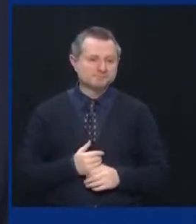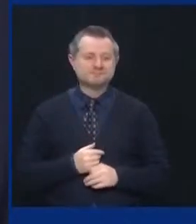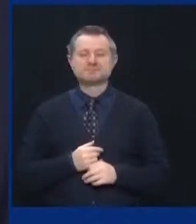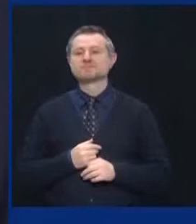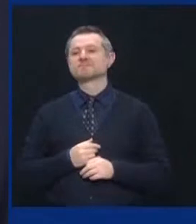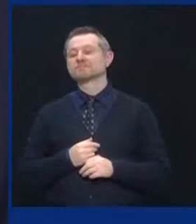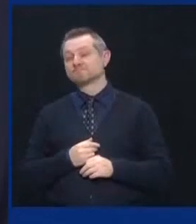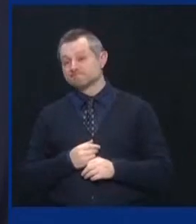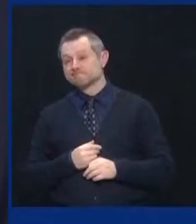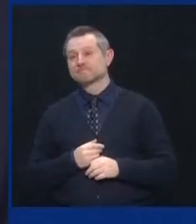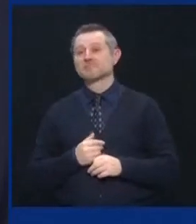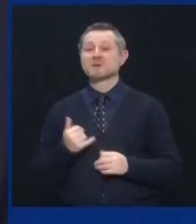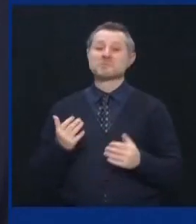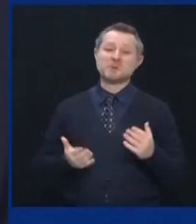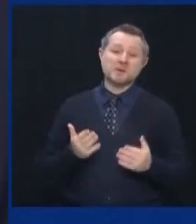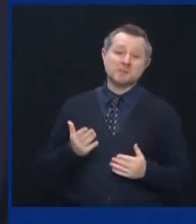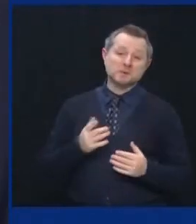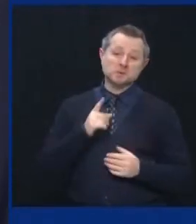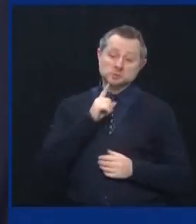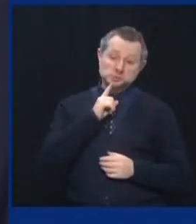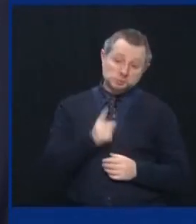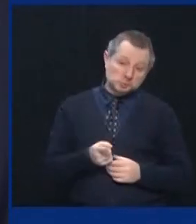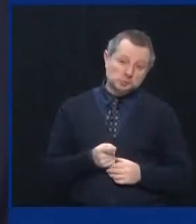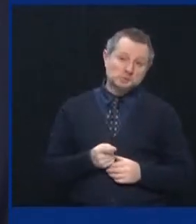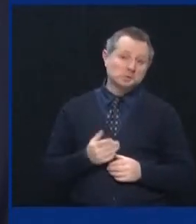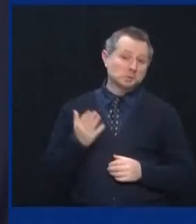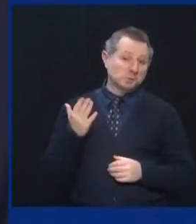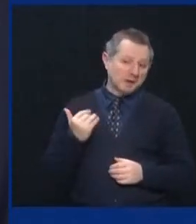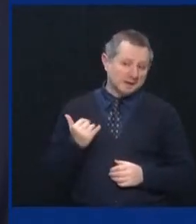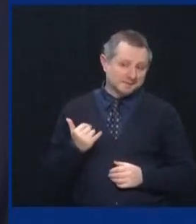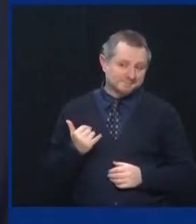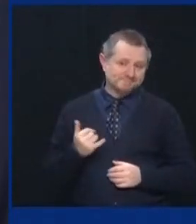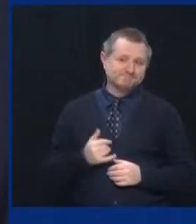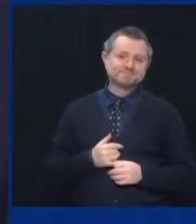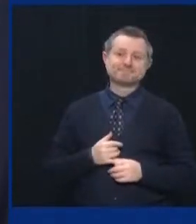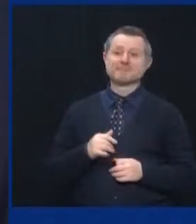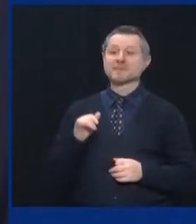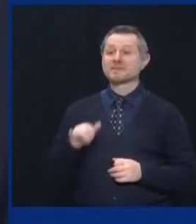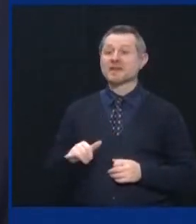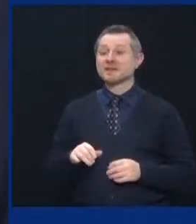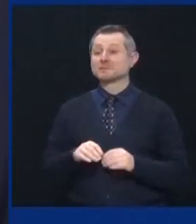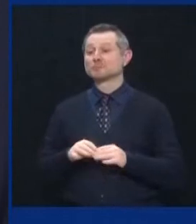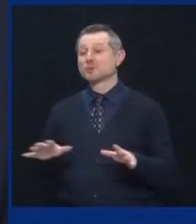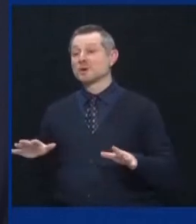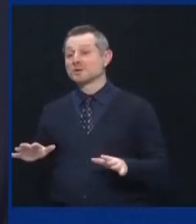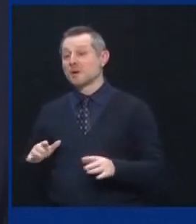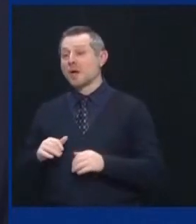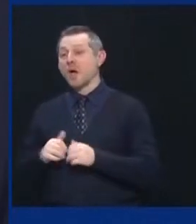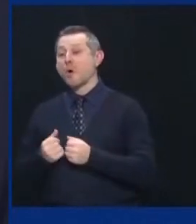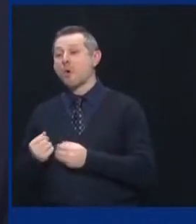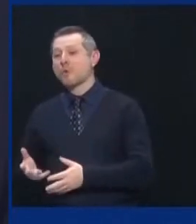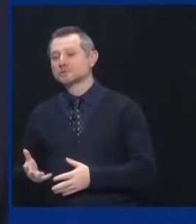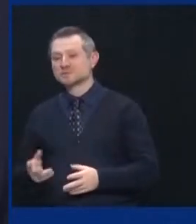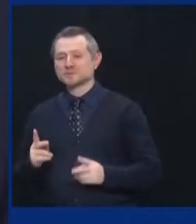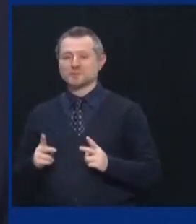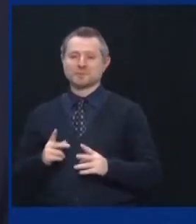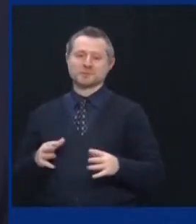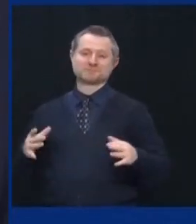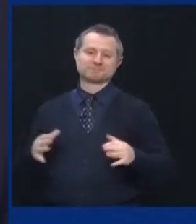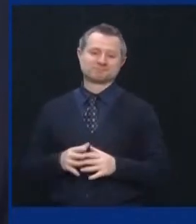That may be true because more of the spread is coming from these social